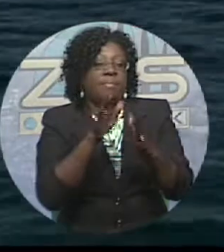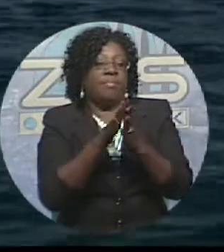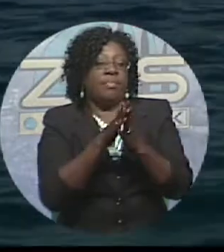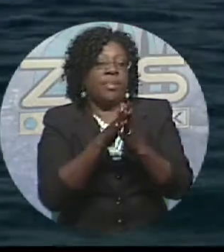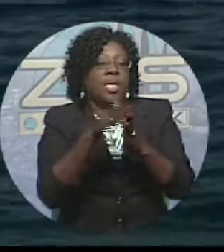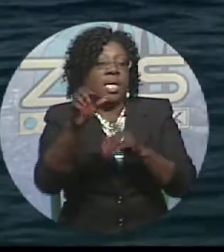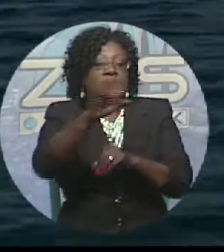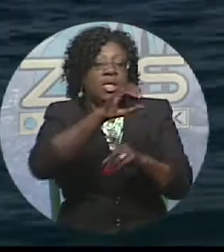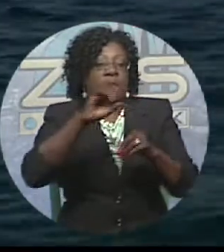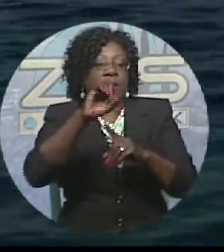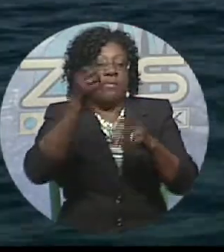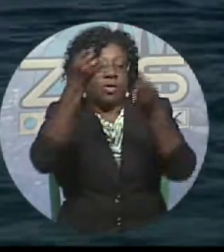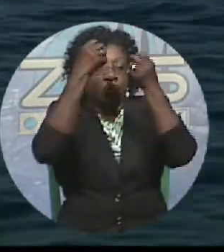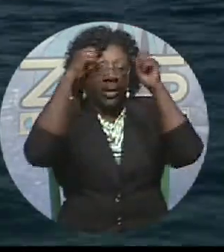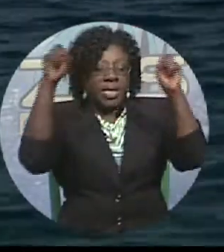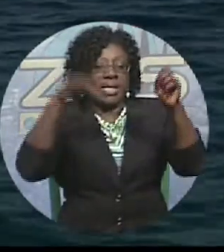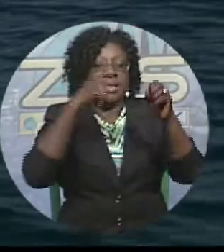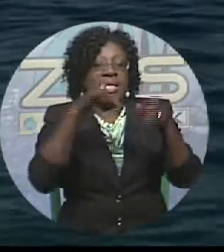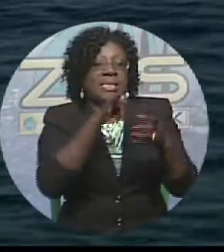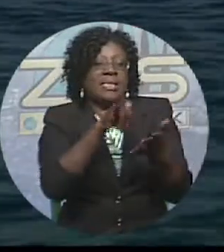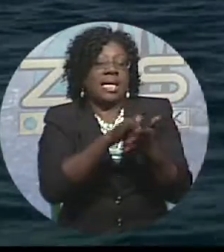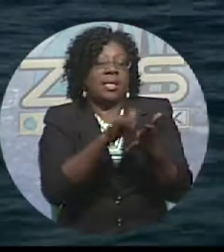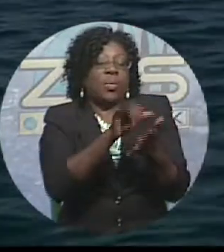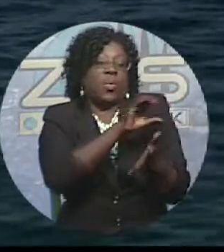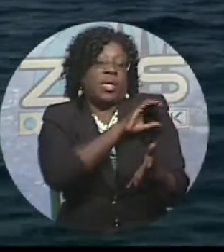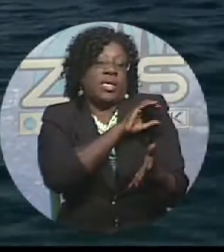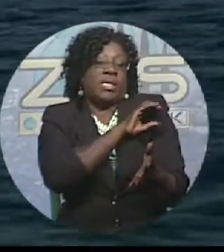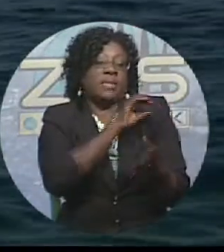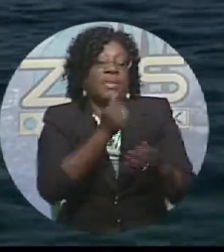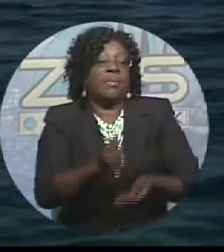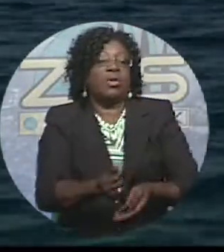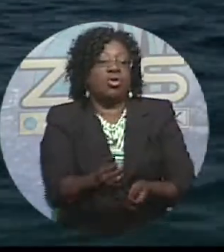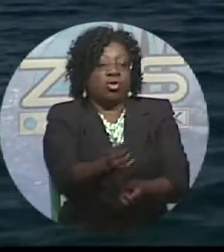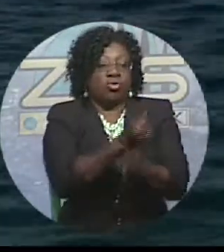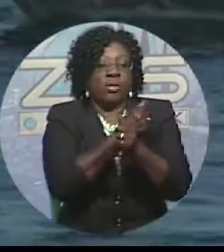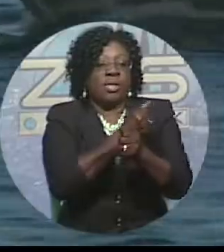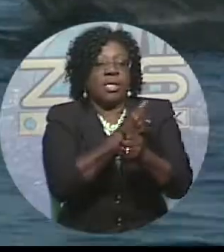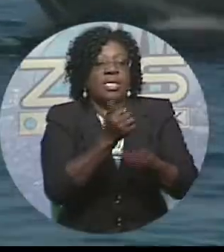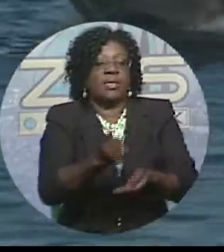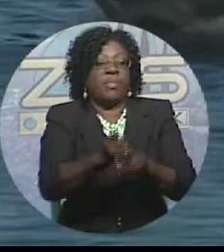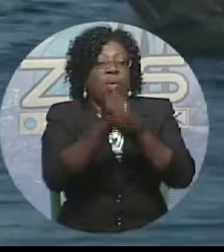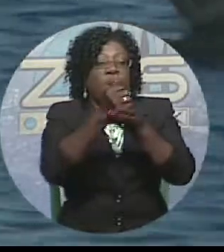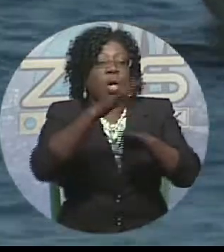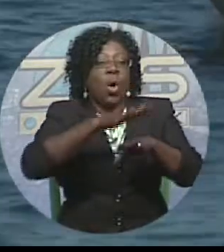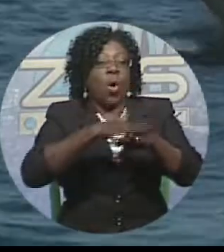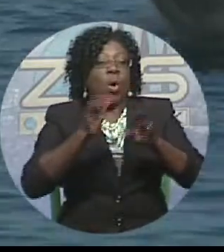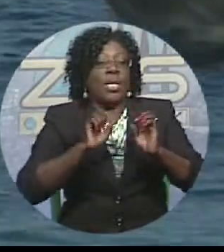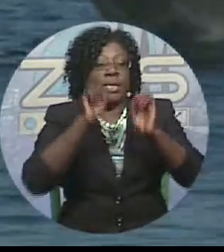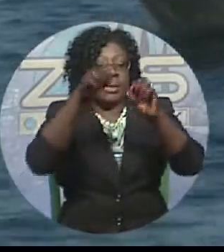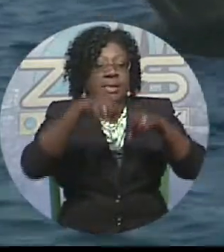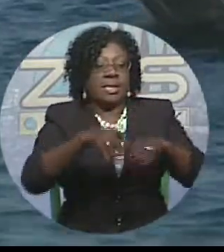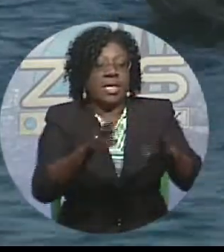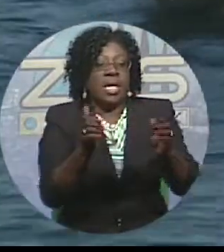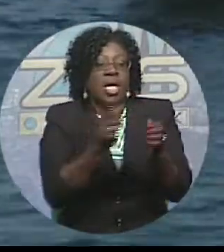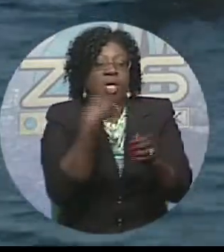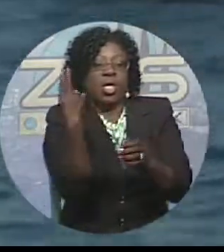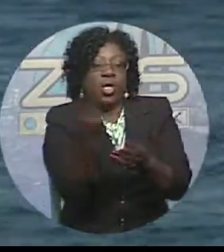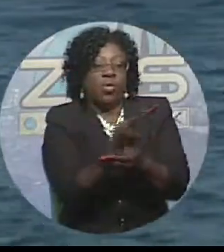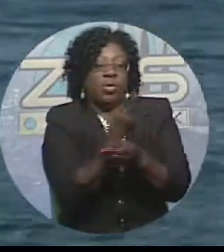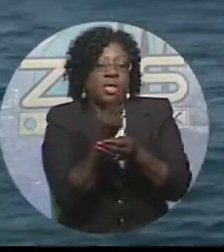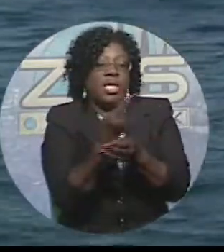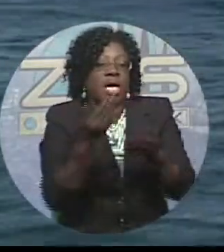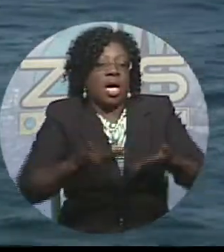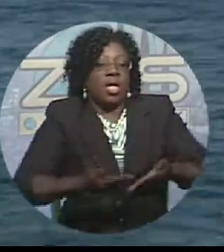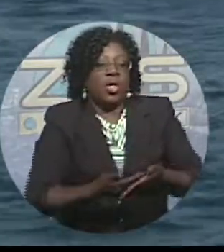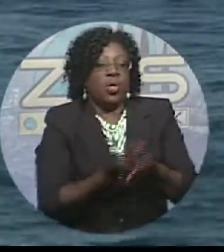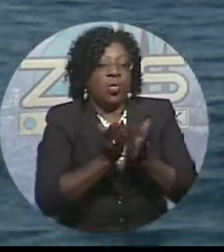Chief Superintendent Butler says the police have been able to strengthen their support on the water this year with the acquisition of a new vessel, the Apostle, which as